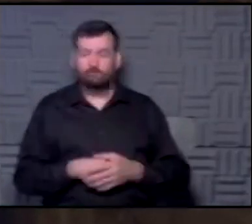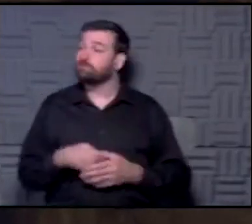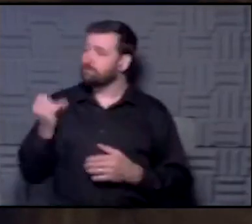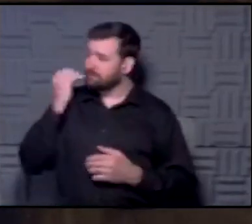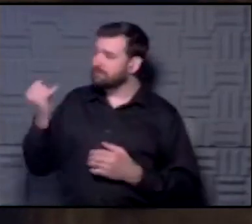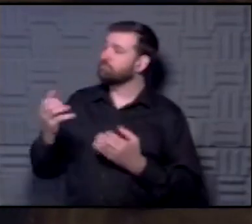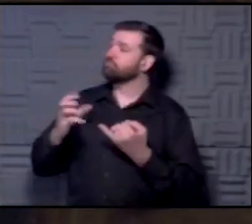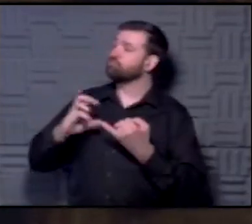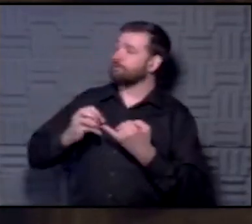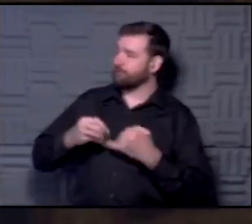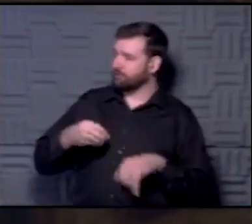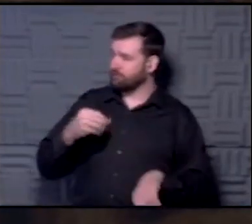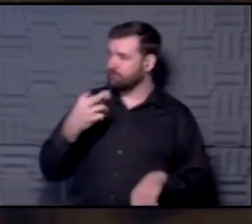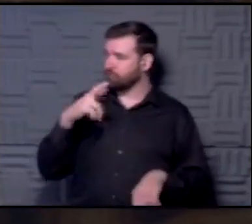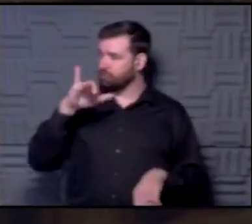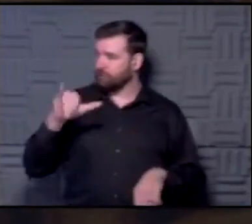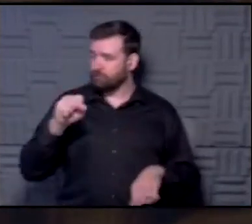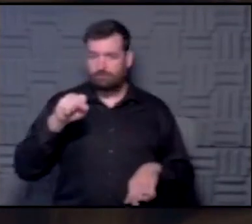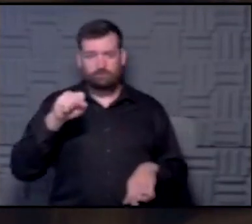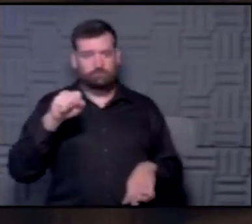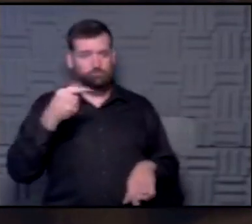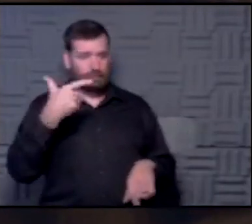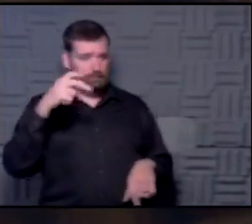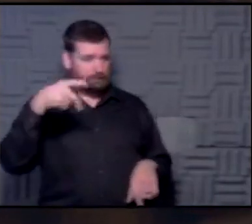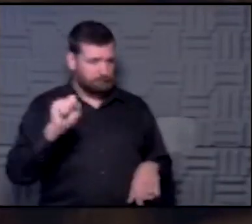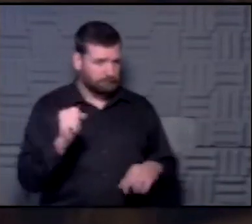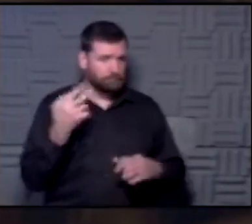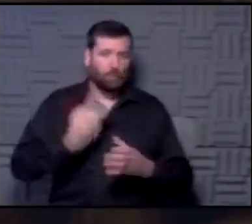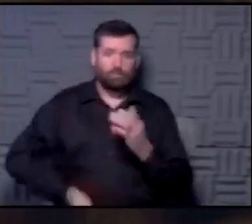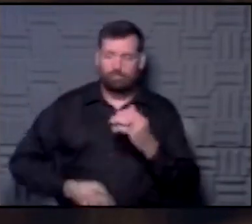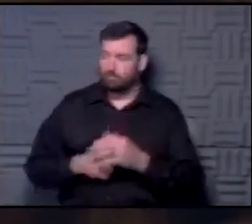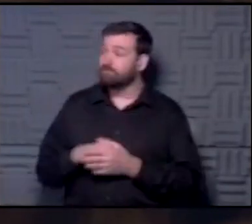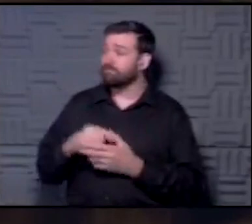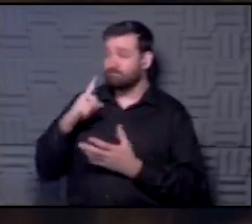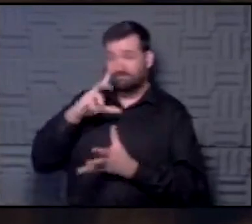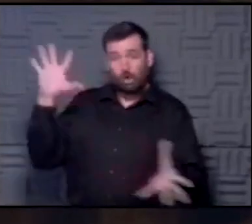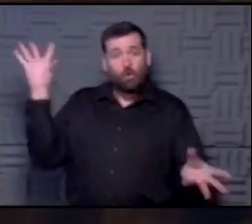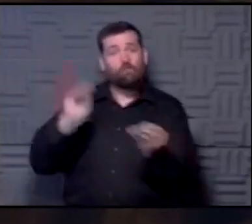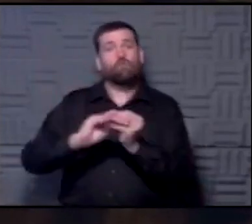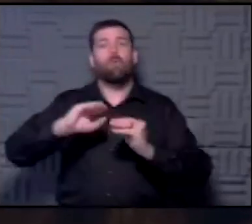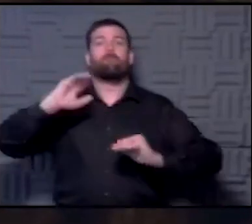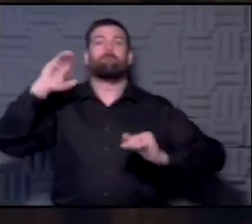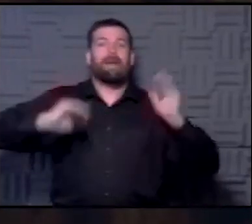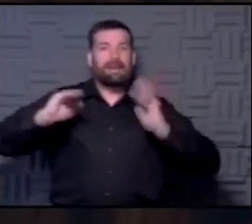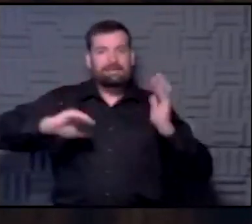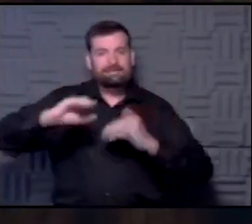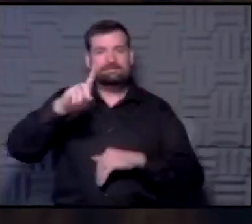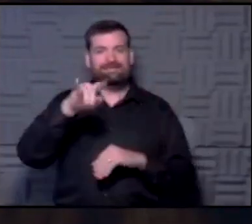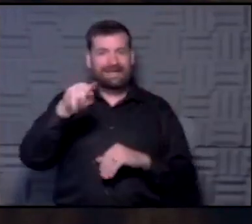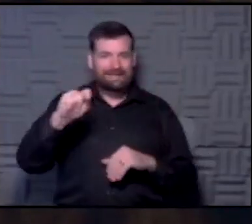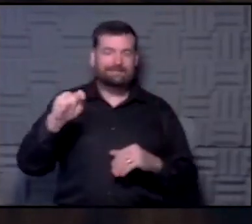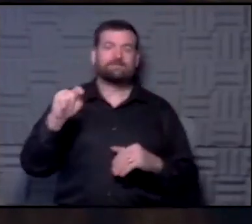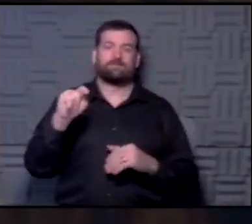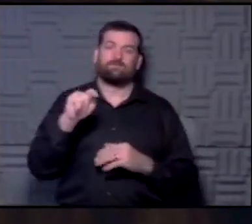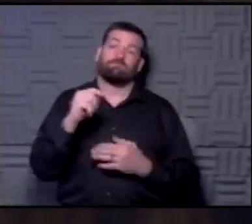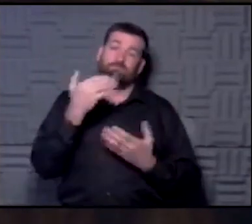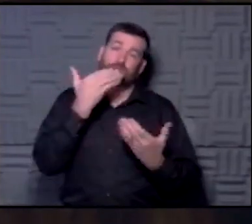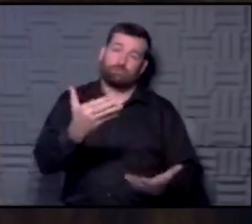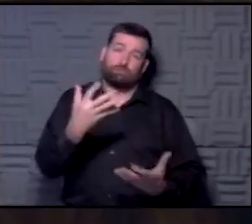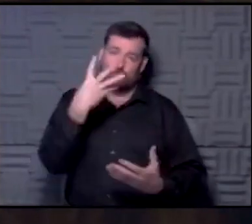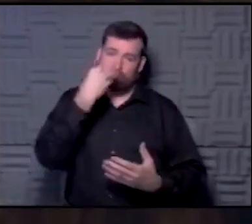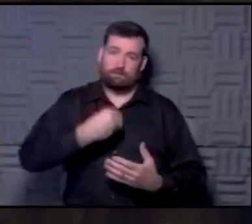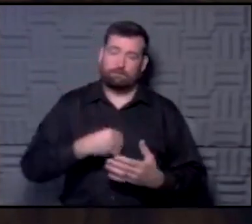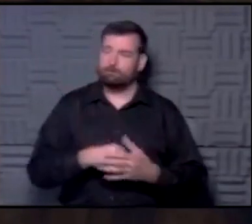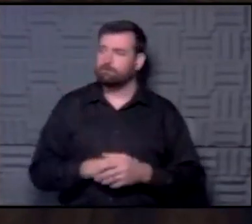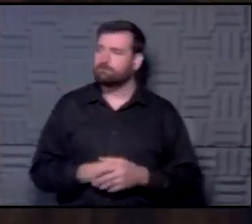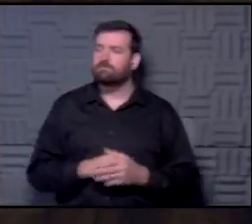and grapes. I'm like, Yeah, I'm in the well, money here. This is good. Wait on it. Yeah. Honestly, an overall balanced, healthy diet will Help you. promote good sleep Yeah. overall. Where